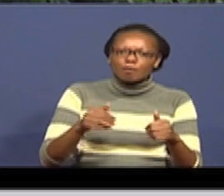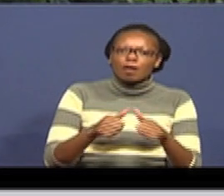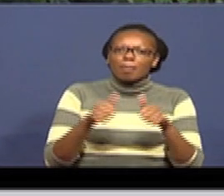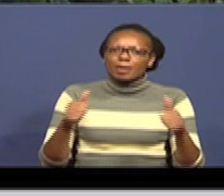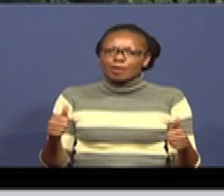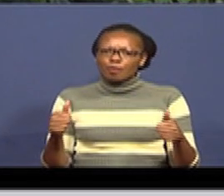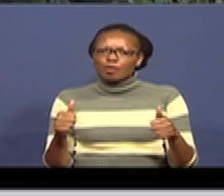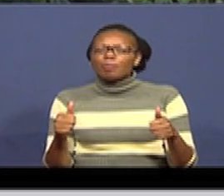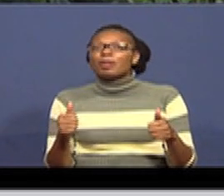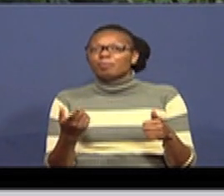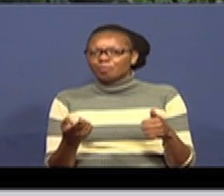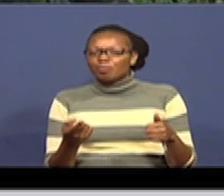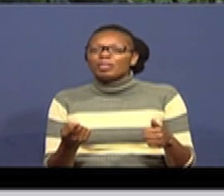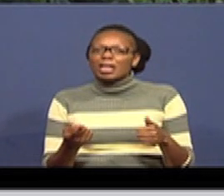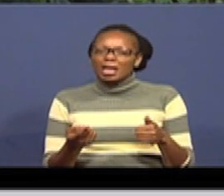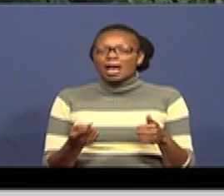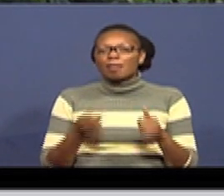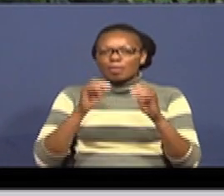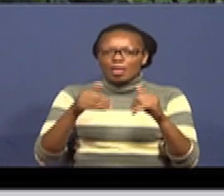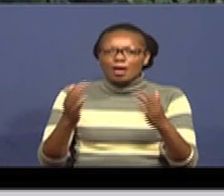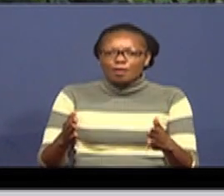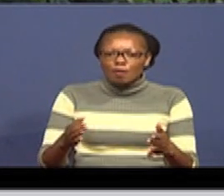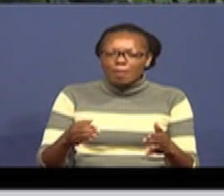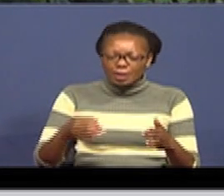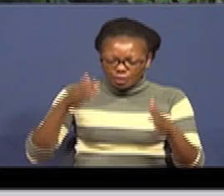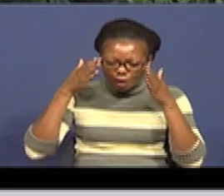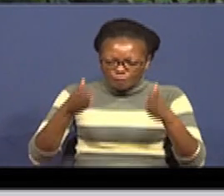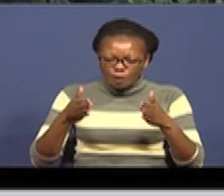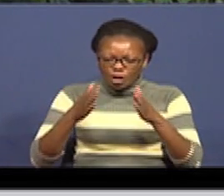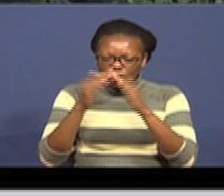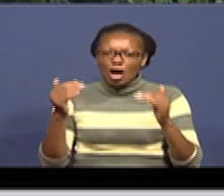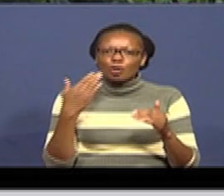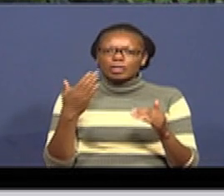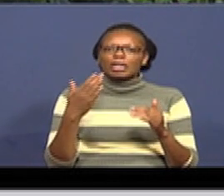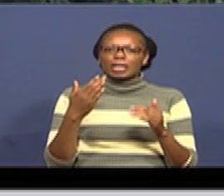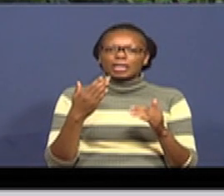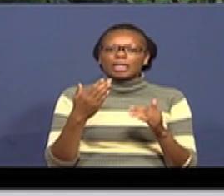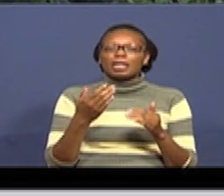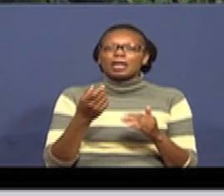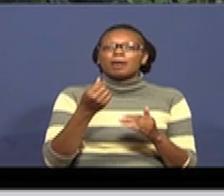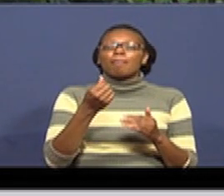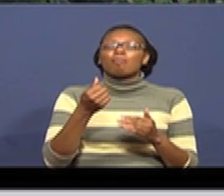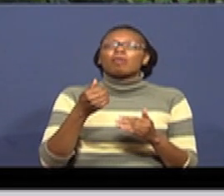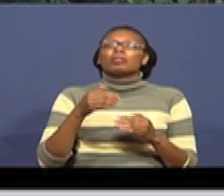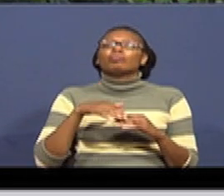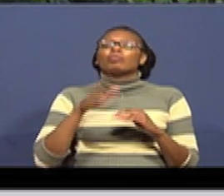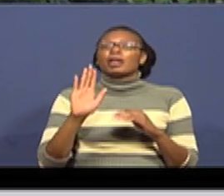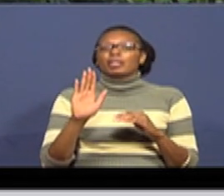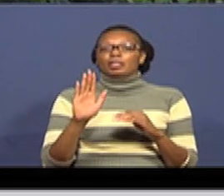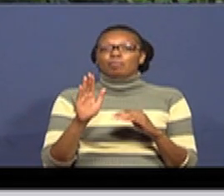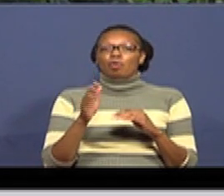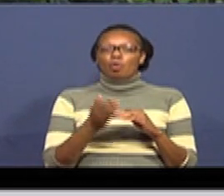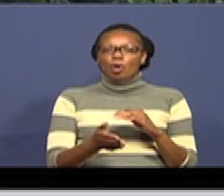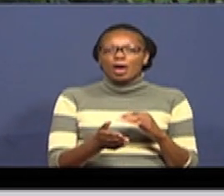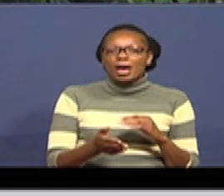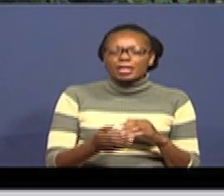of supply. Because of a shortage of supply, when that farmer cultivate inside of the greenhouse,